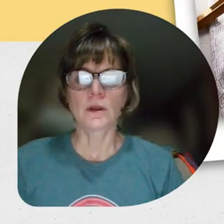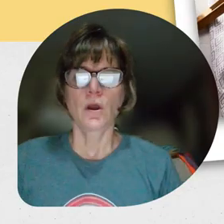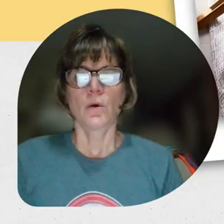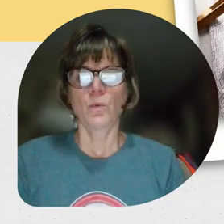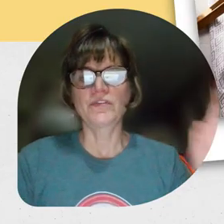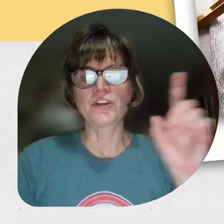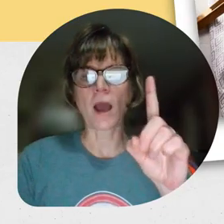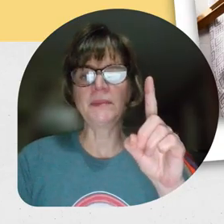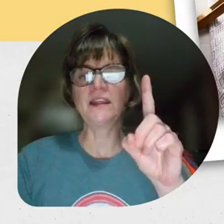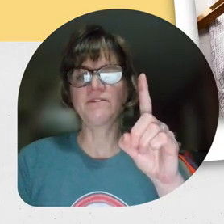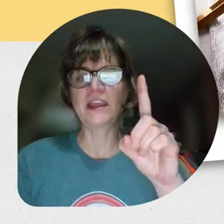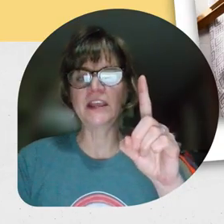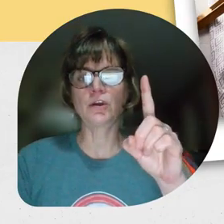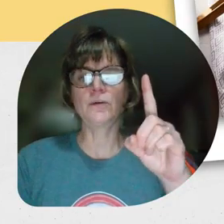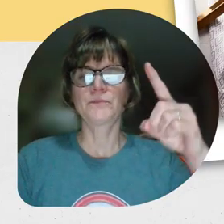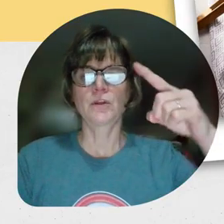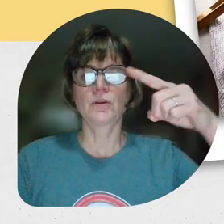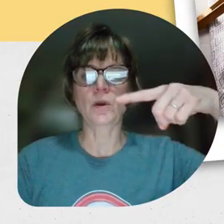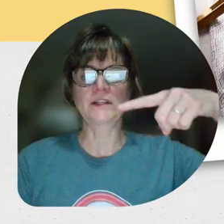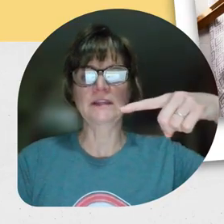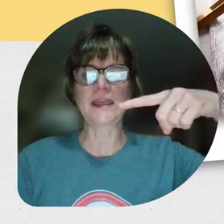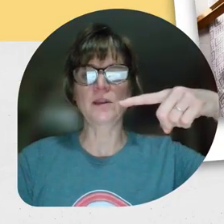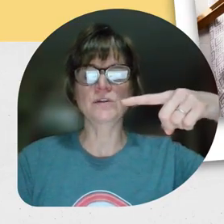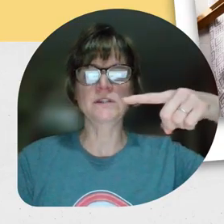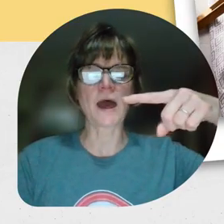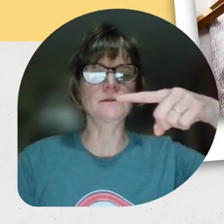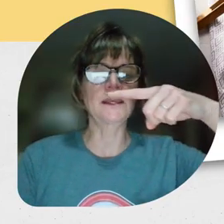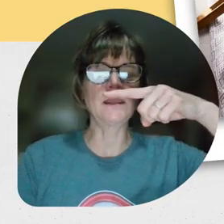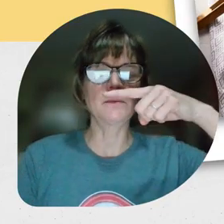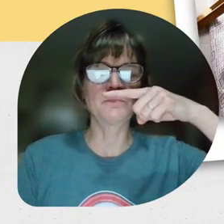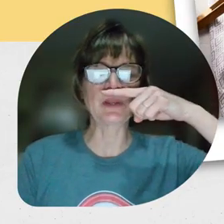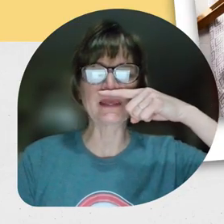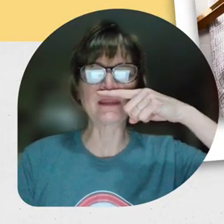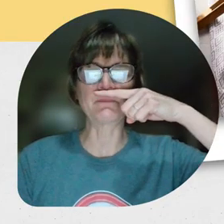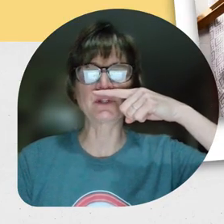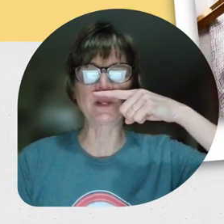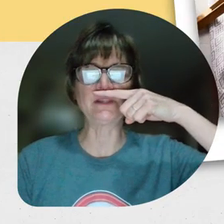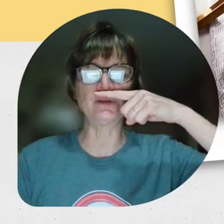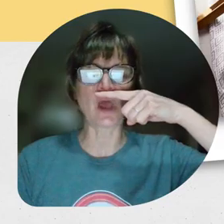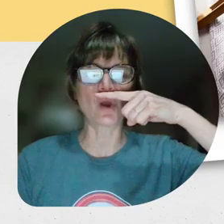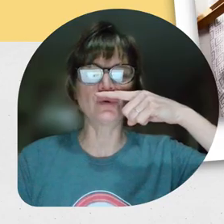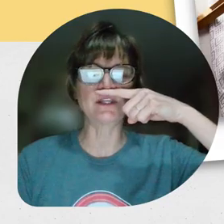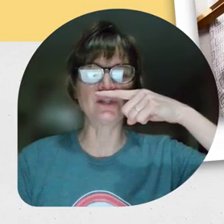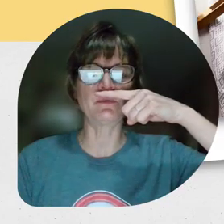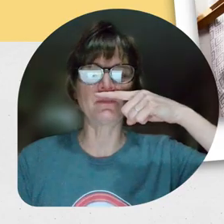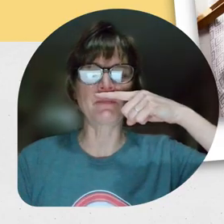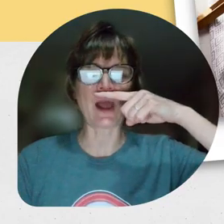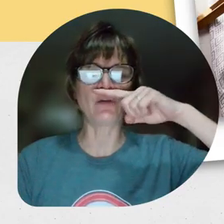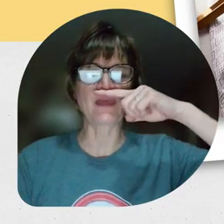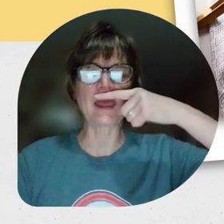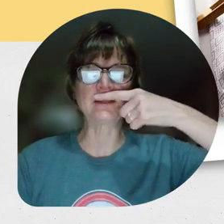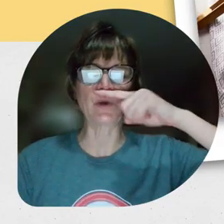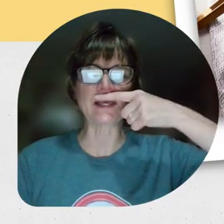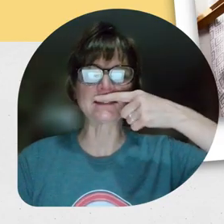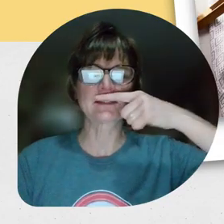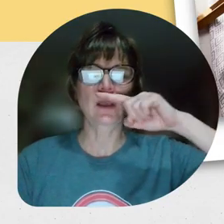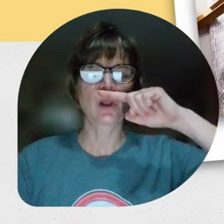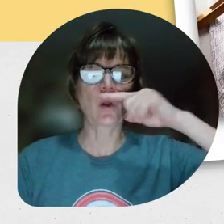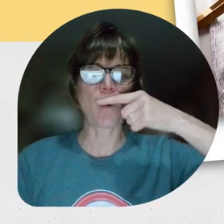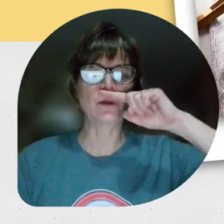Corn. With your dominant finger, you're going to lay it horizontally, bring it between your nose and your mouth, and